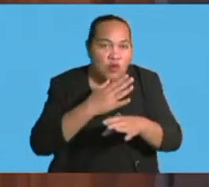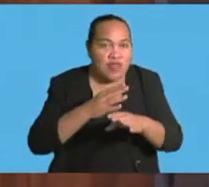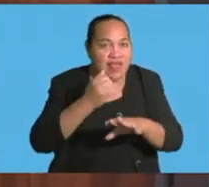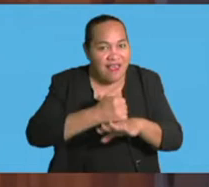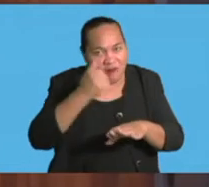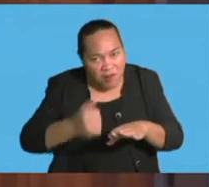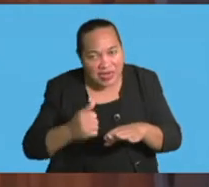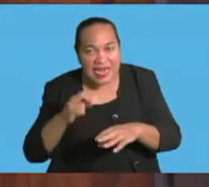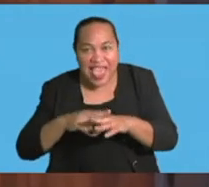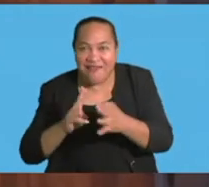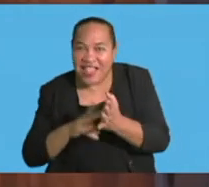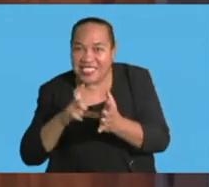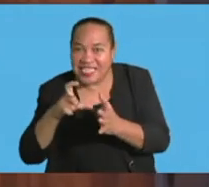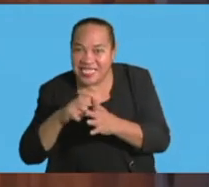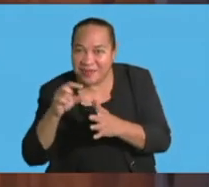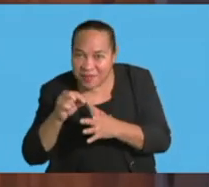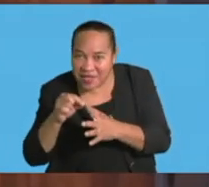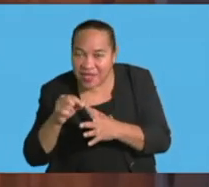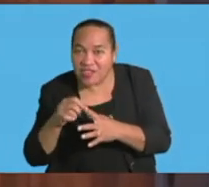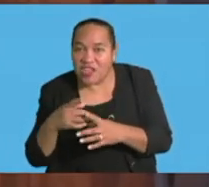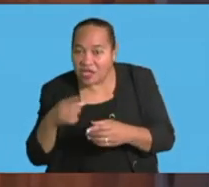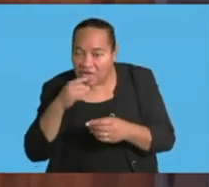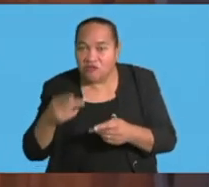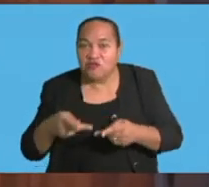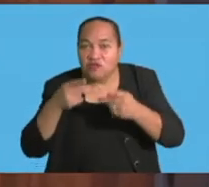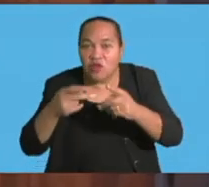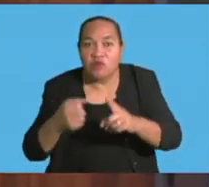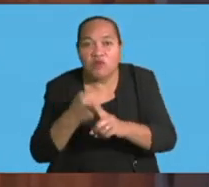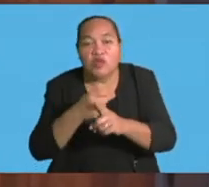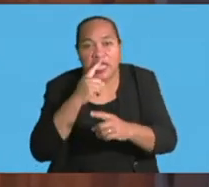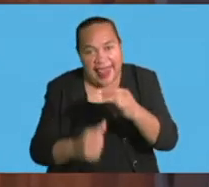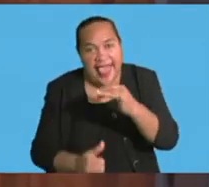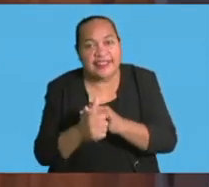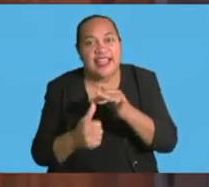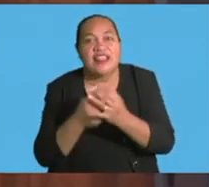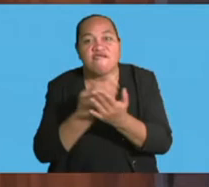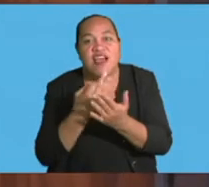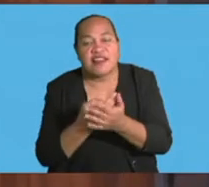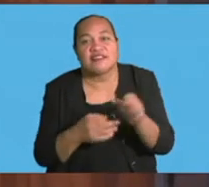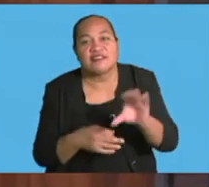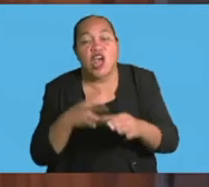FNCDP. Organizations can submit proposals to the Ministry to access grant funding. A total of